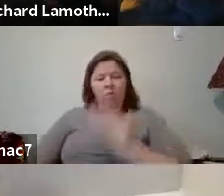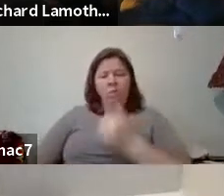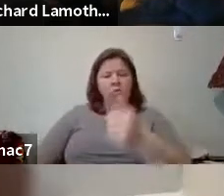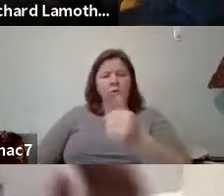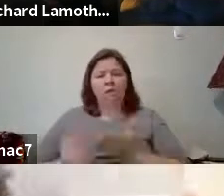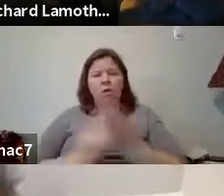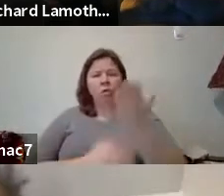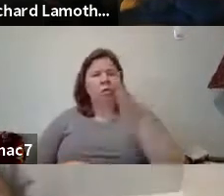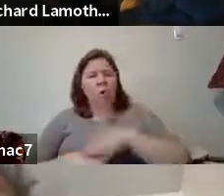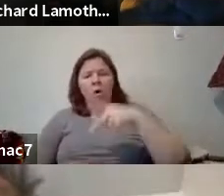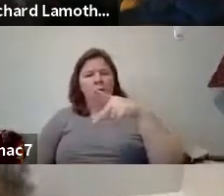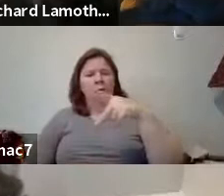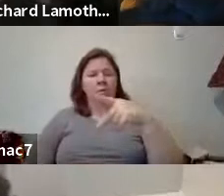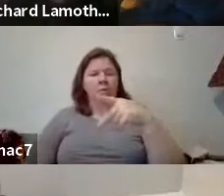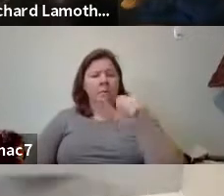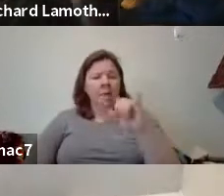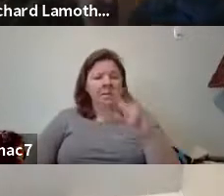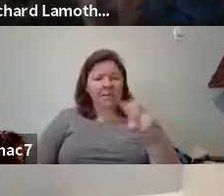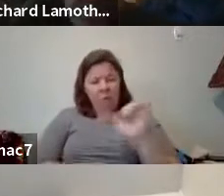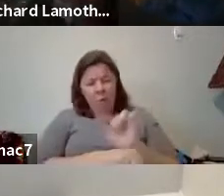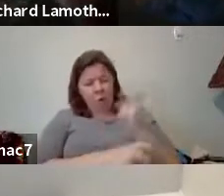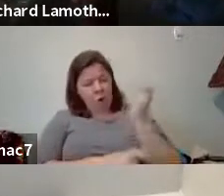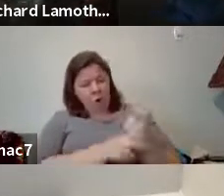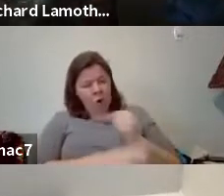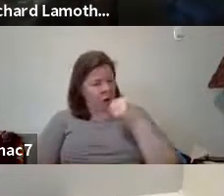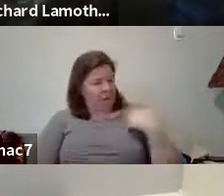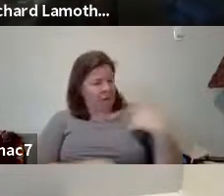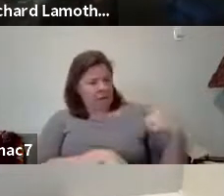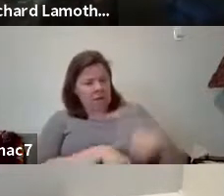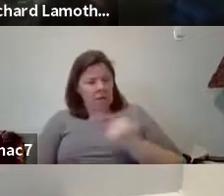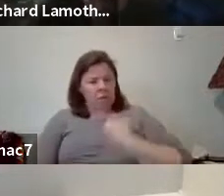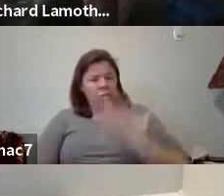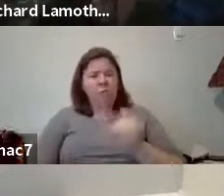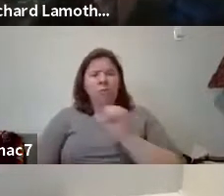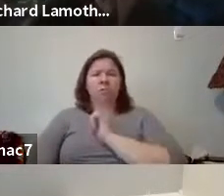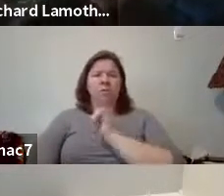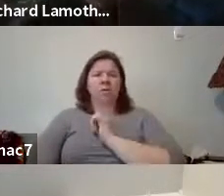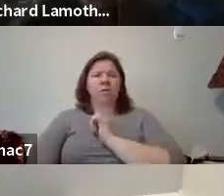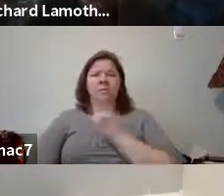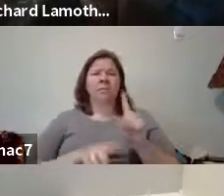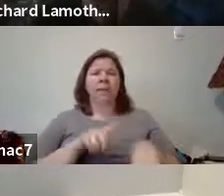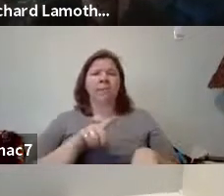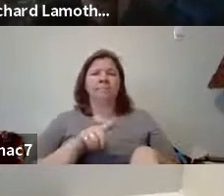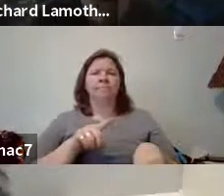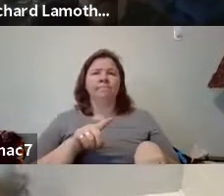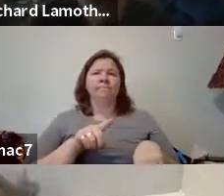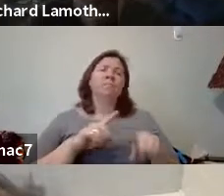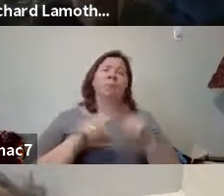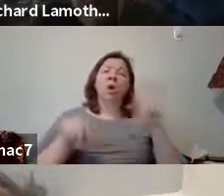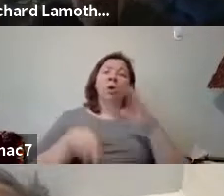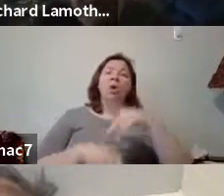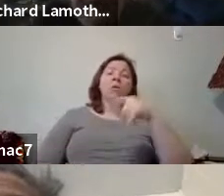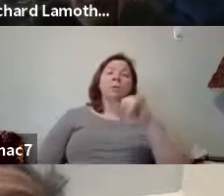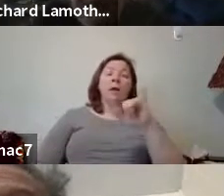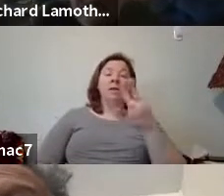is unparalleled. A lot of us work so hard, we don't have time to express ourselves. And with ONPASSIVE, we're going to have so much